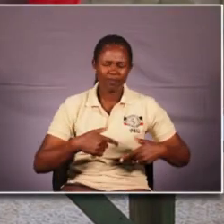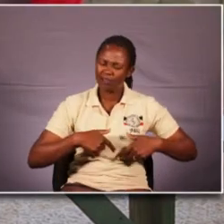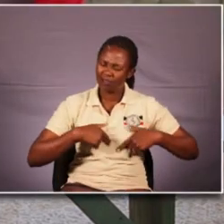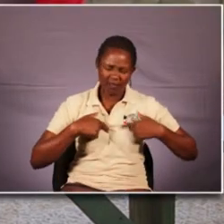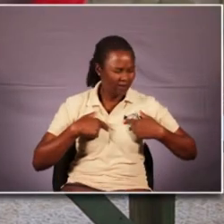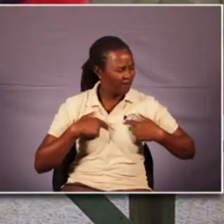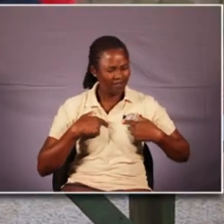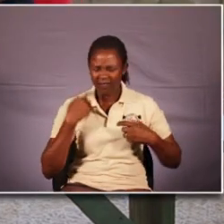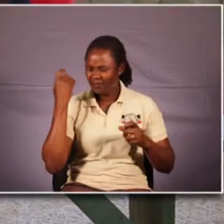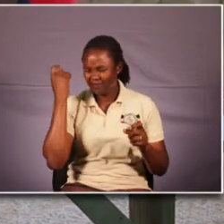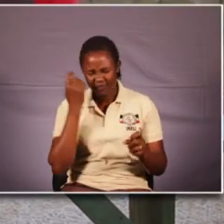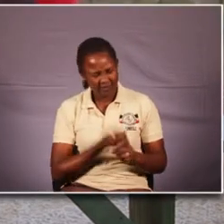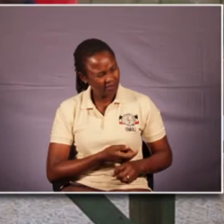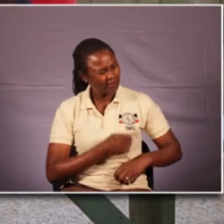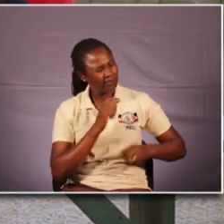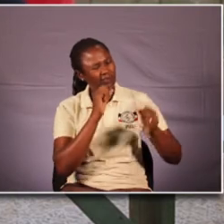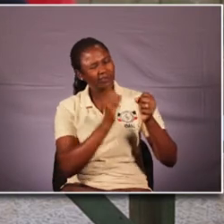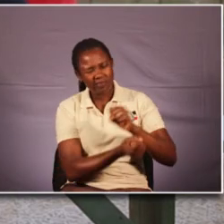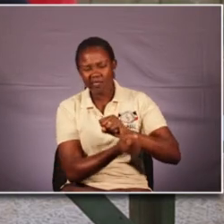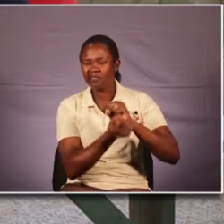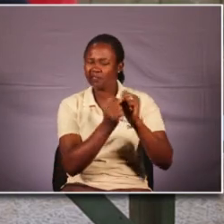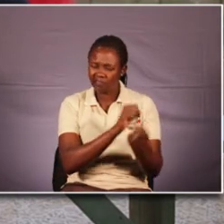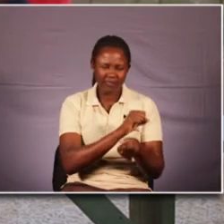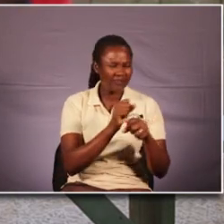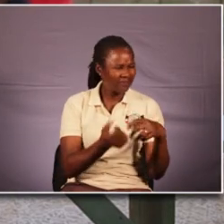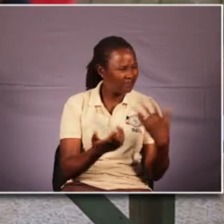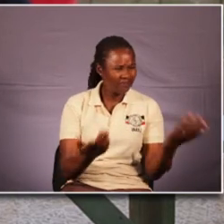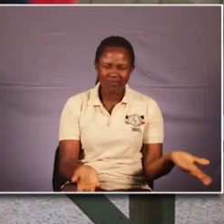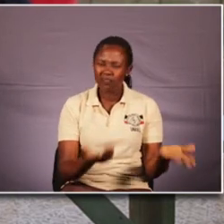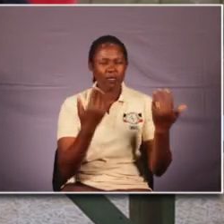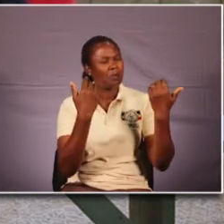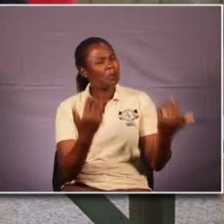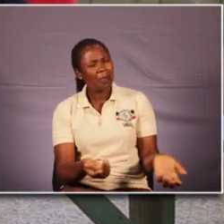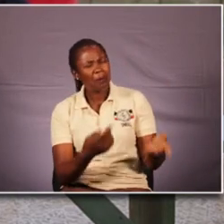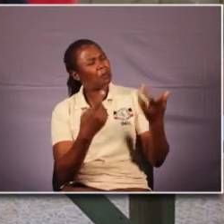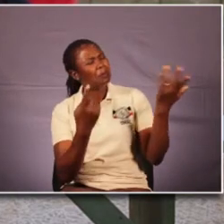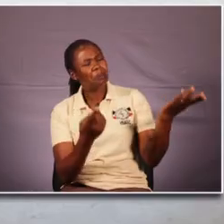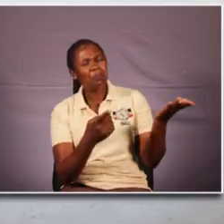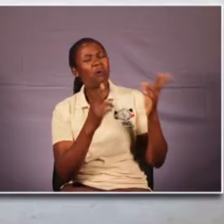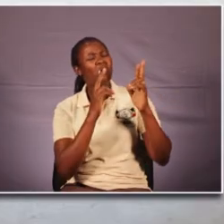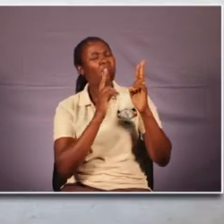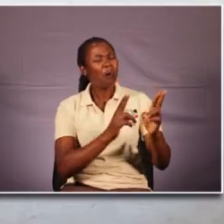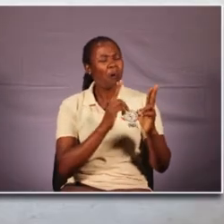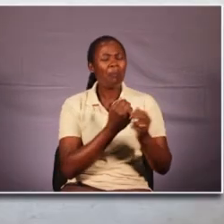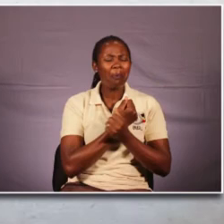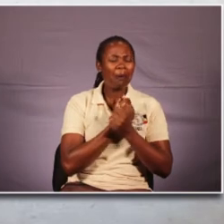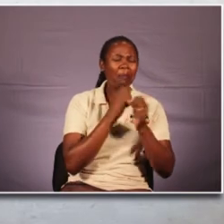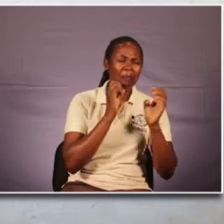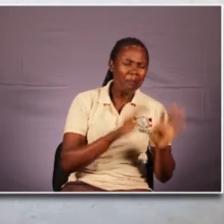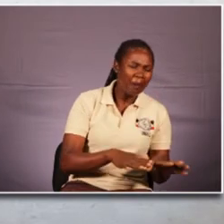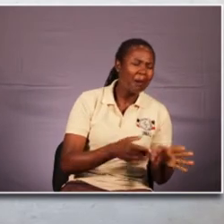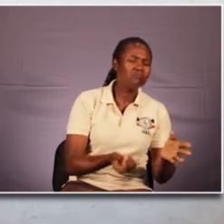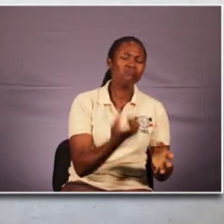Life is a really, really vicious cycle. It's like I'm getting blows from all over. As a matter of fact,